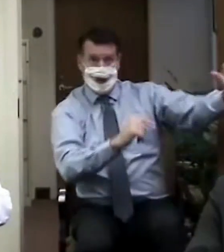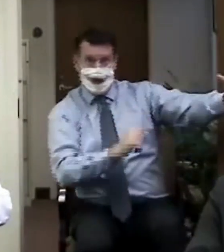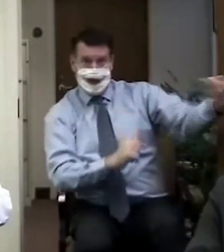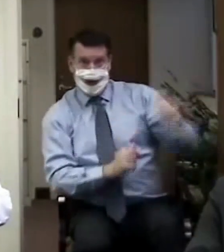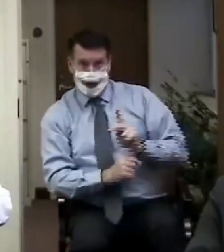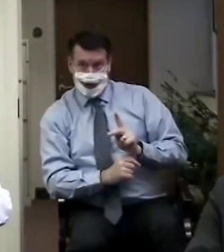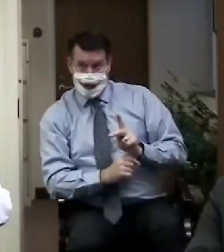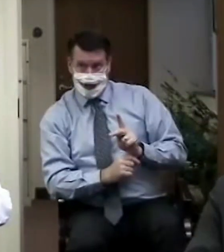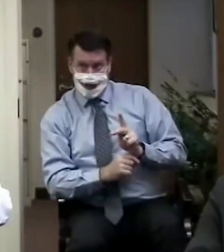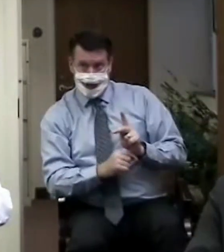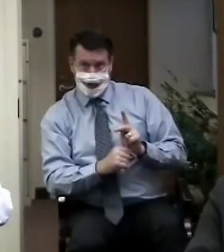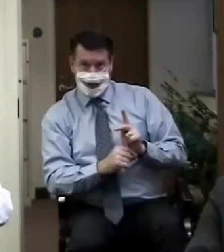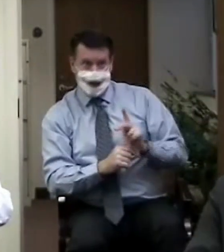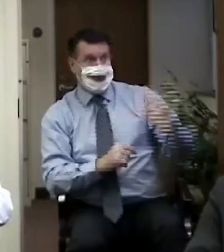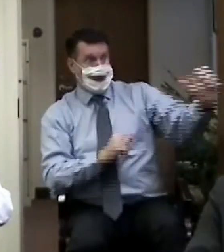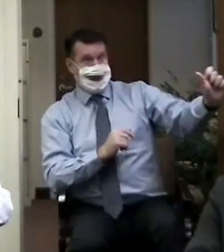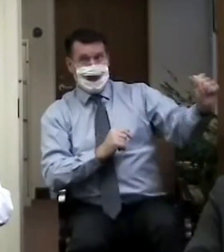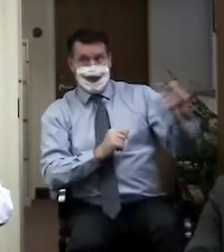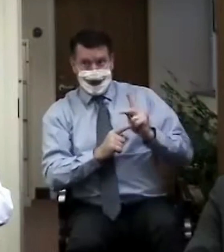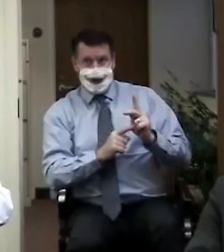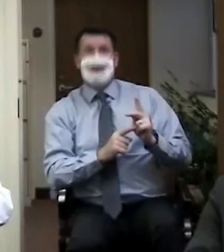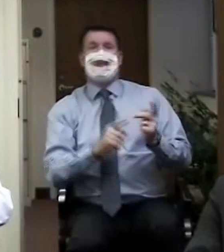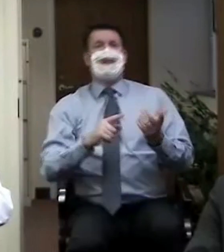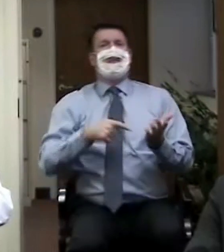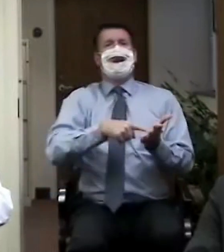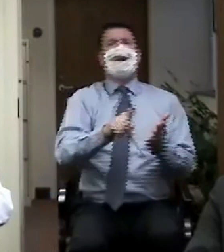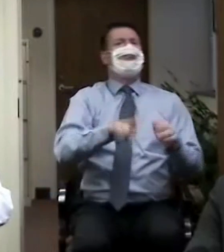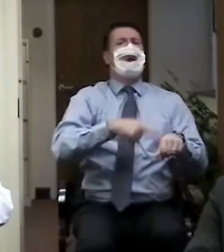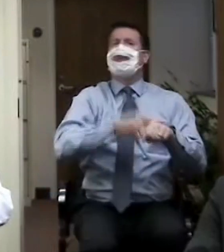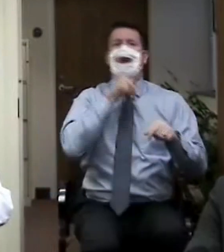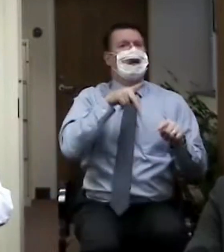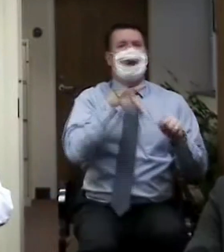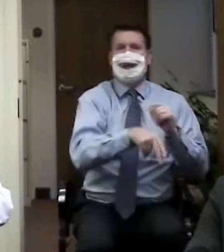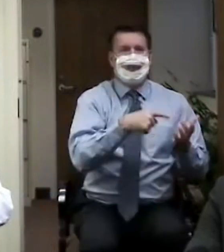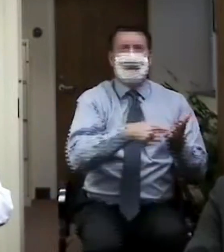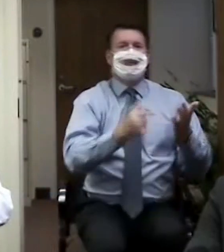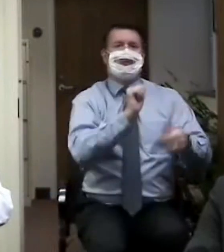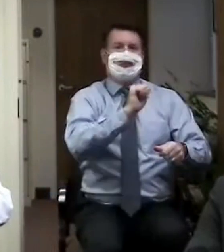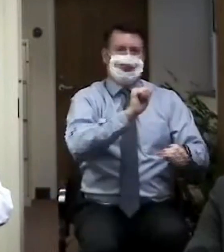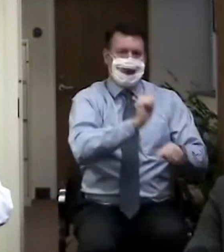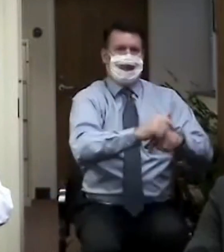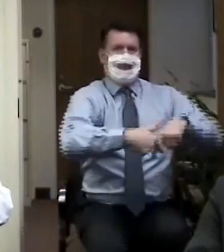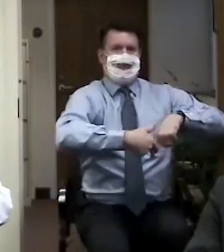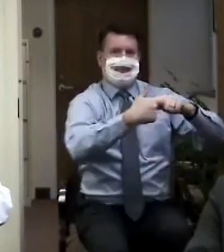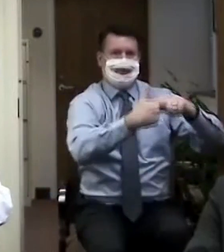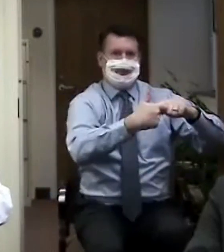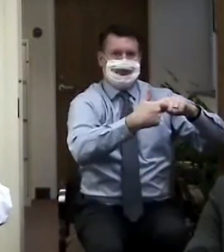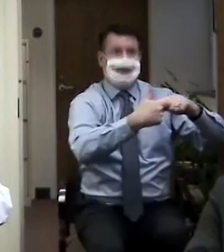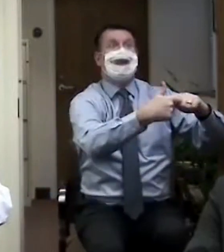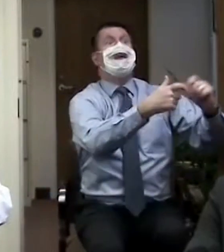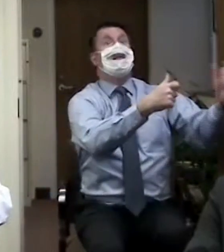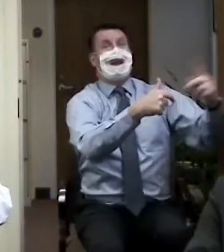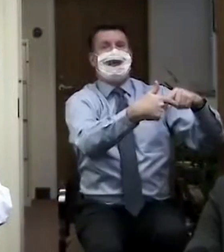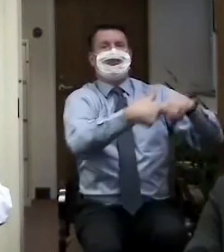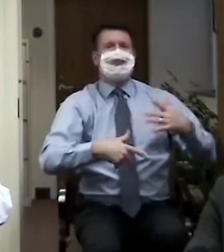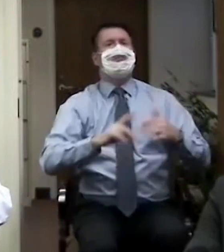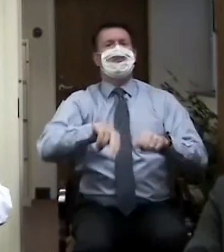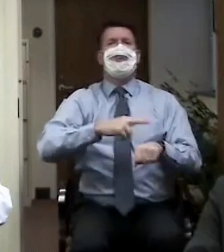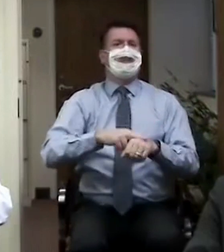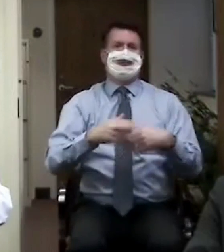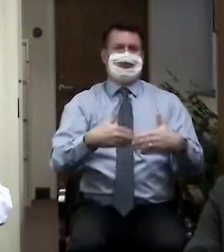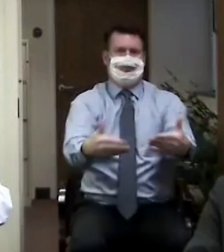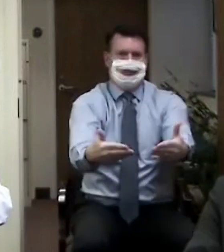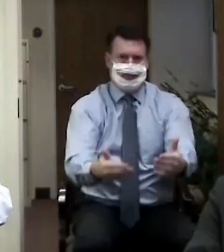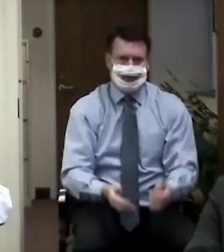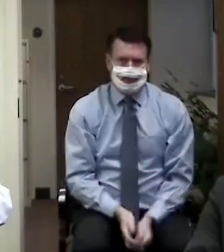Thanks, Berkeley. And Kathleen, just to make that point, I think Berkeley was asking, will they be, if I'm furloughed this week and come back next week, will I be